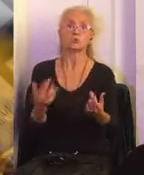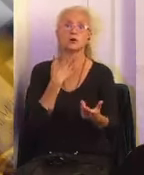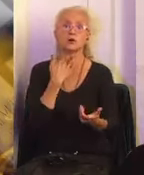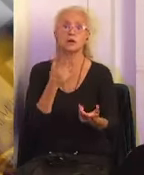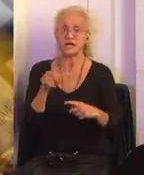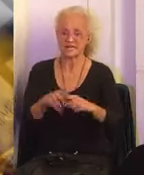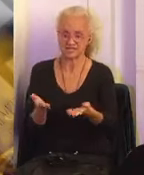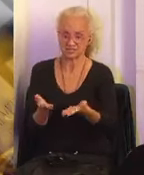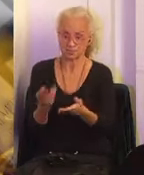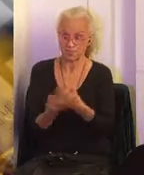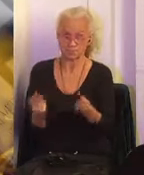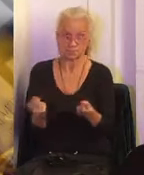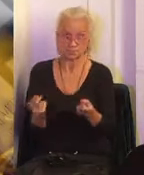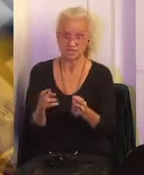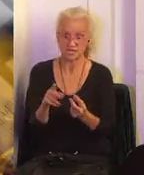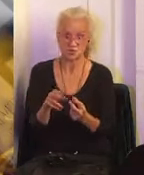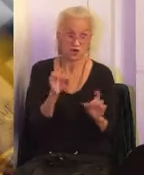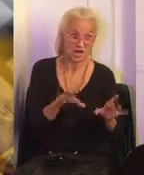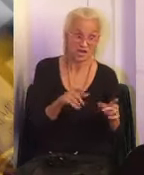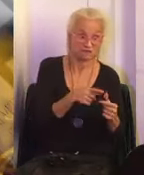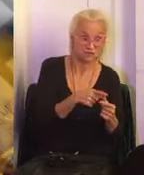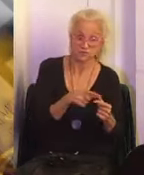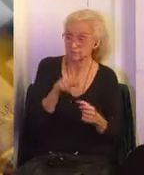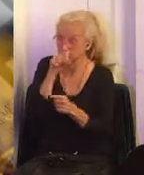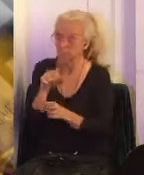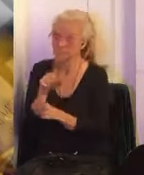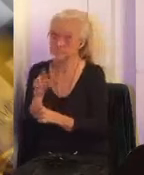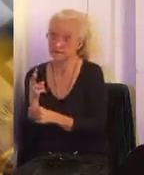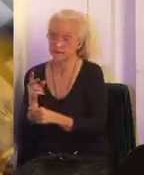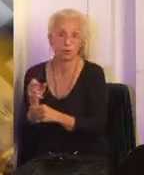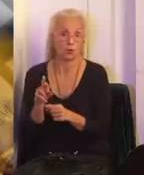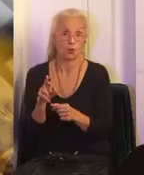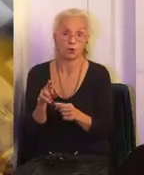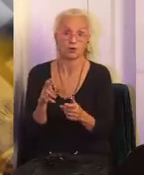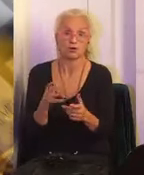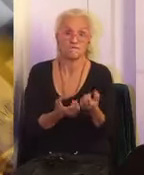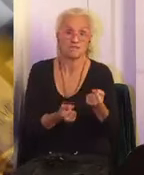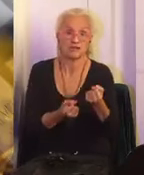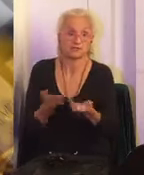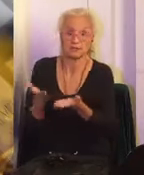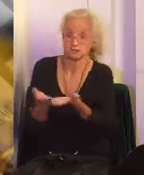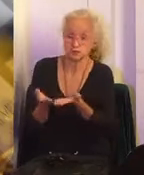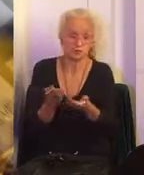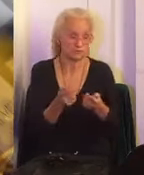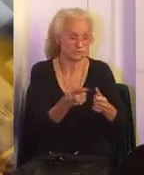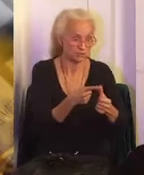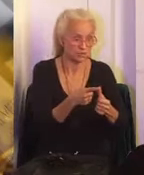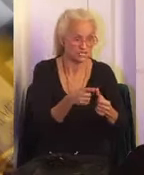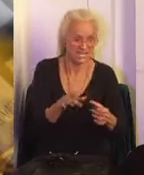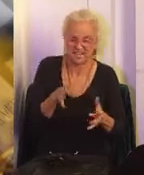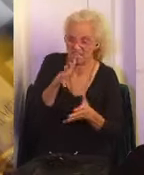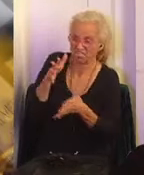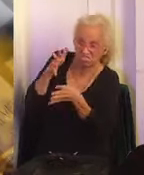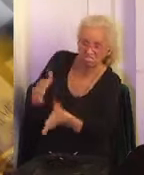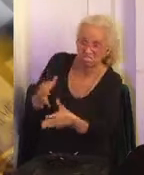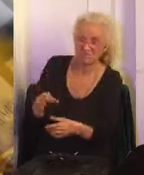can't serve both, so you'll either hate the first and love the second, or you'll faithfully serve the first and despise the